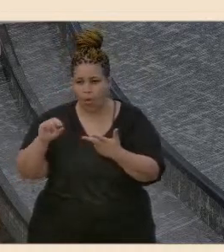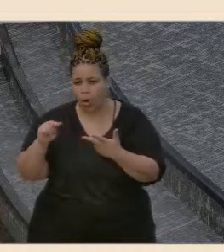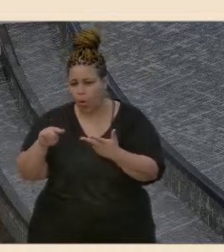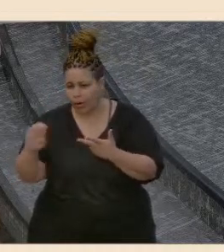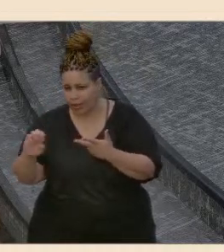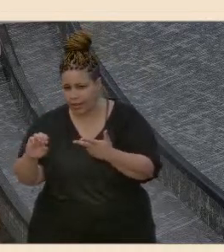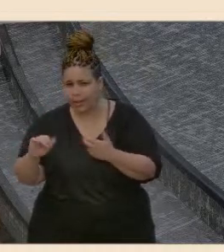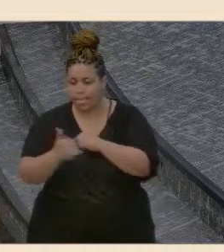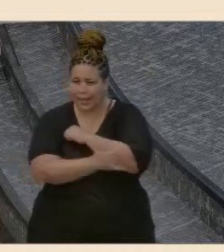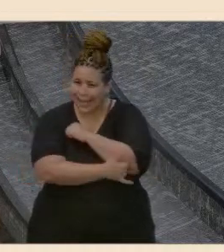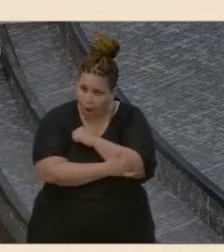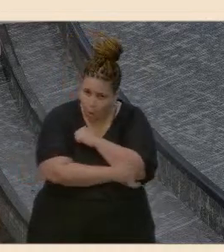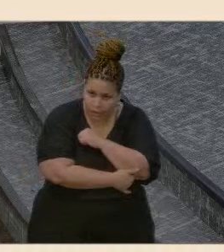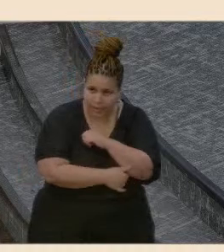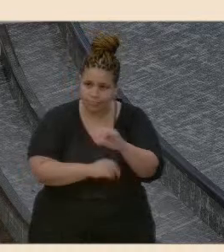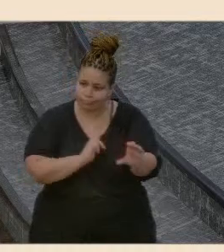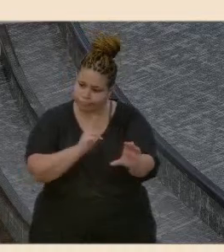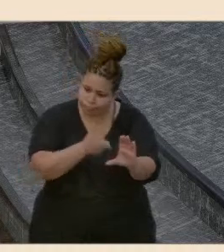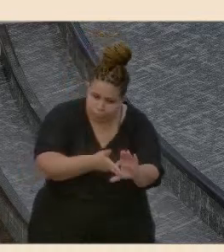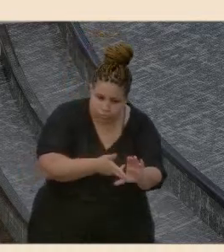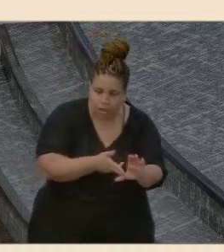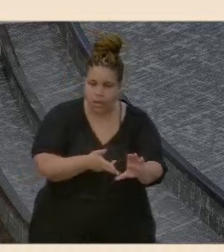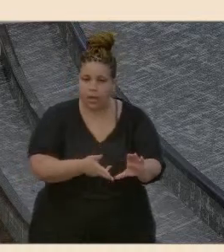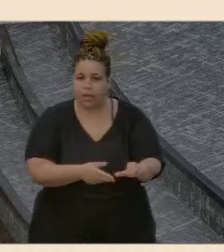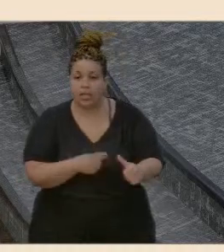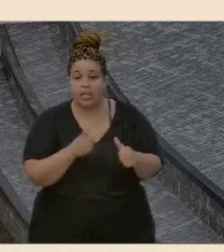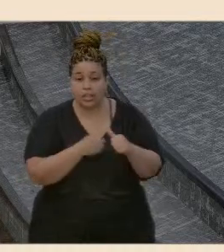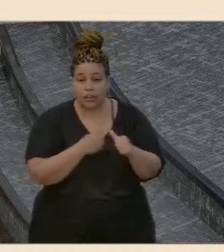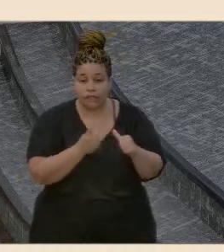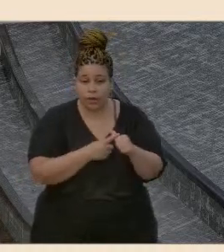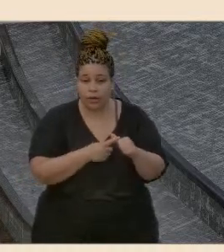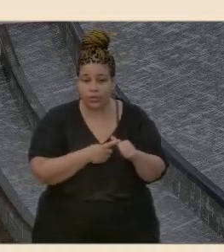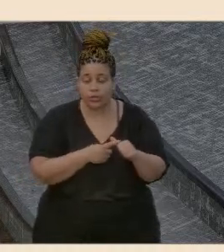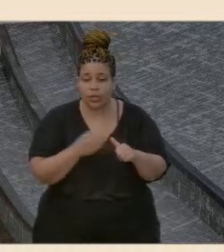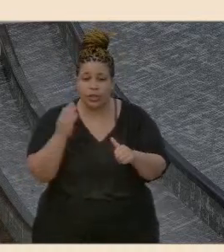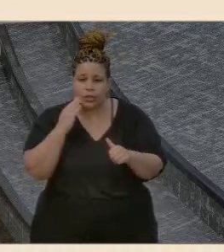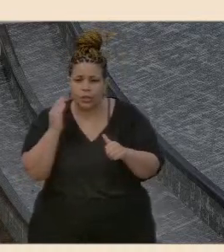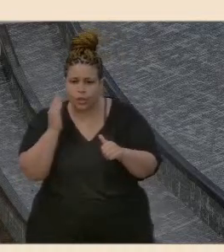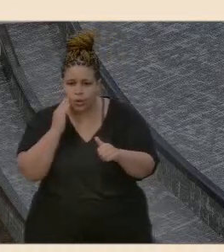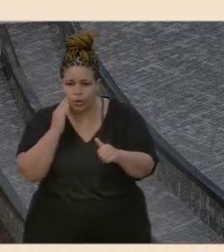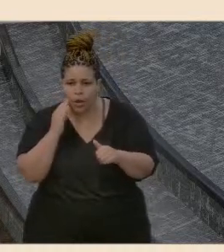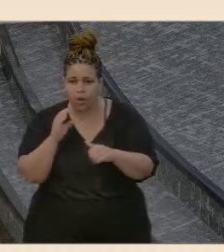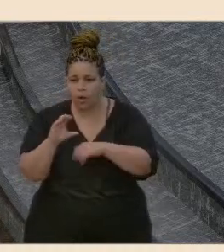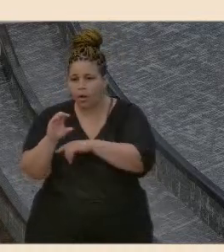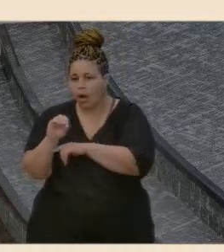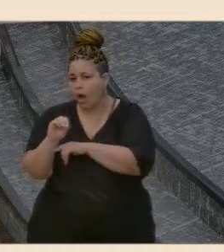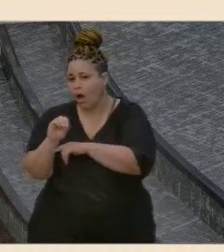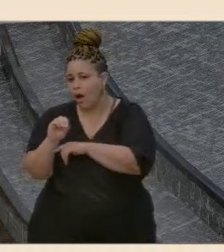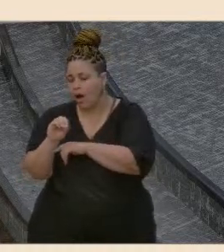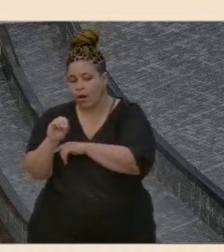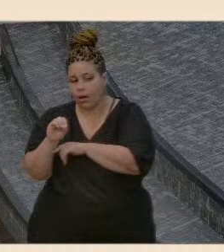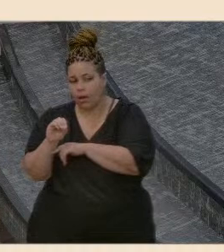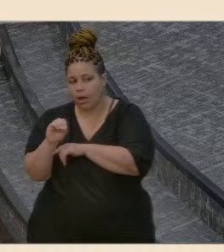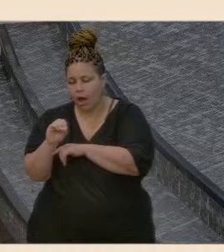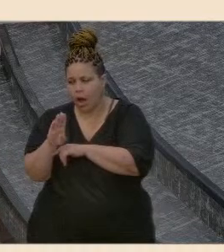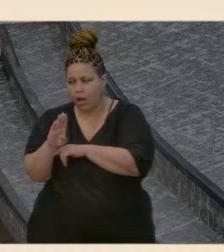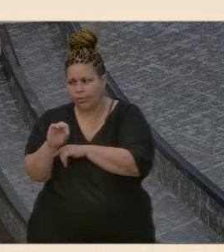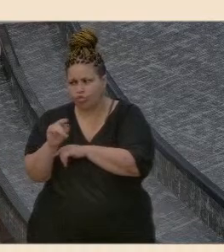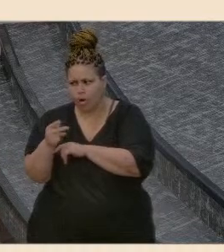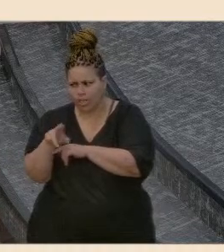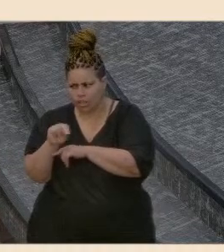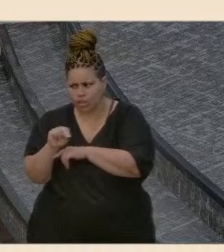for everybody to sit, the first part was instructional. Everybody sitting there, of course, what was the instructor wanted everybody to